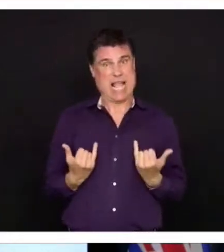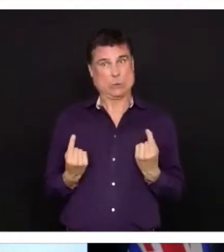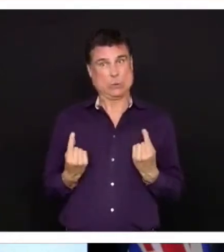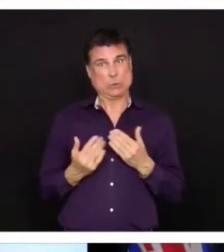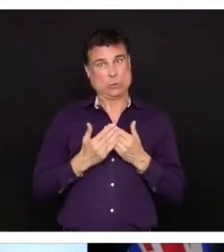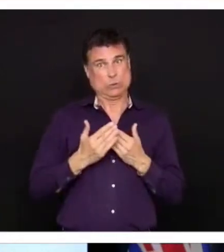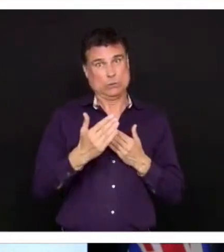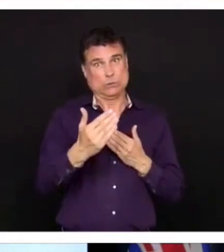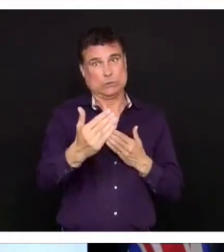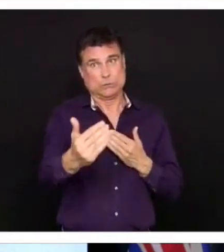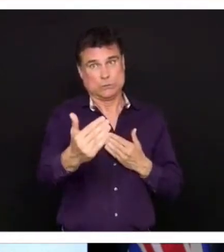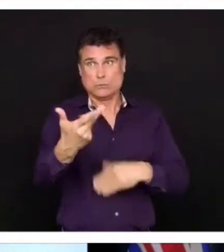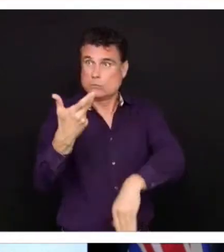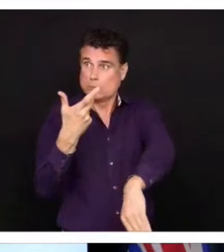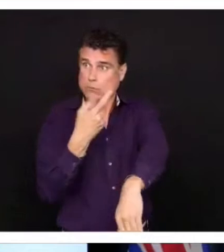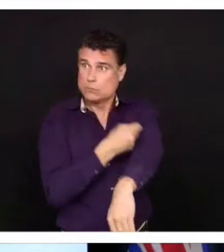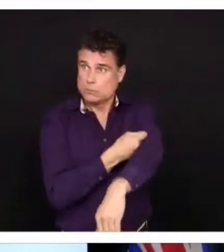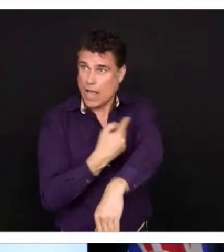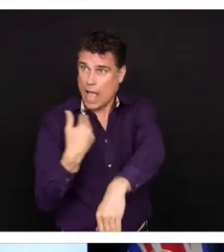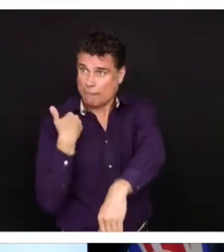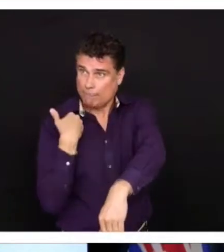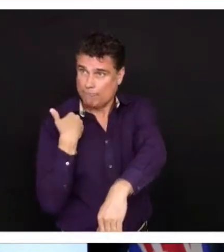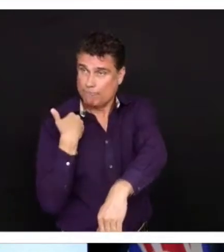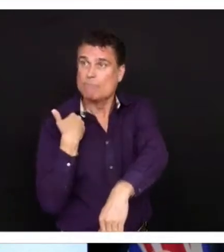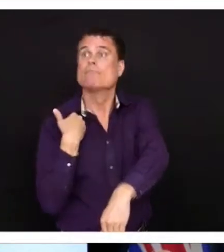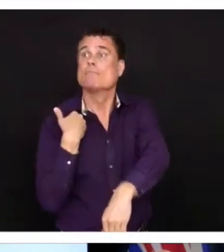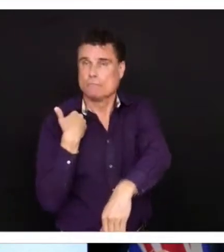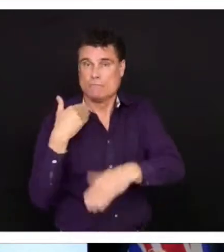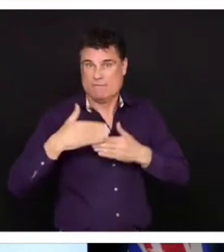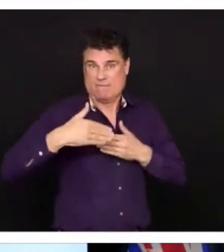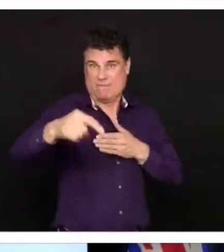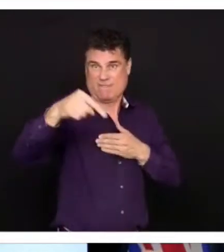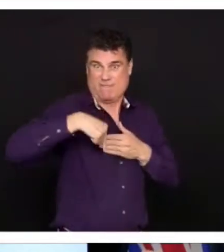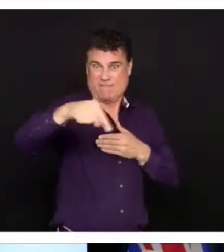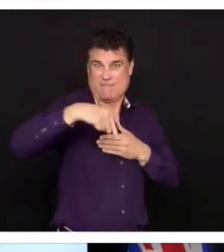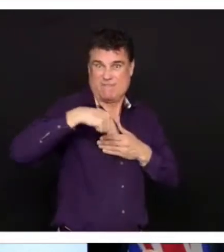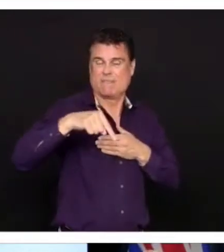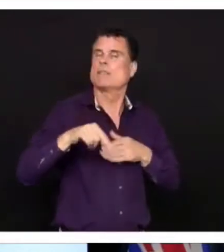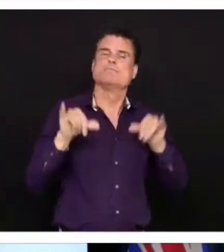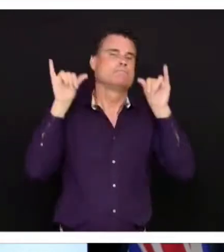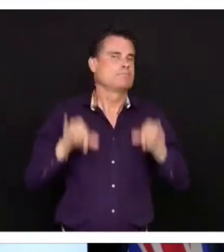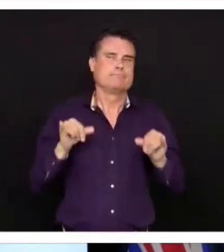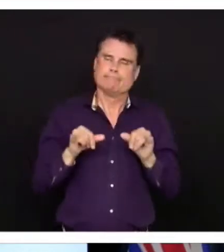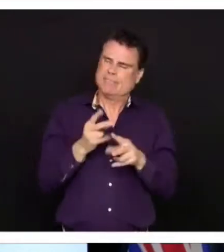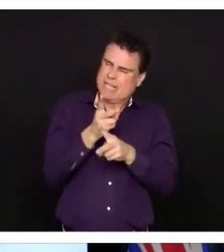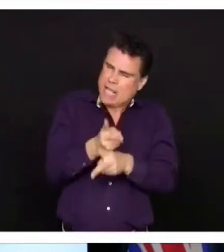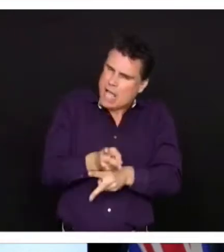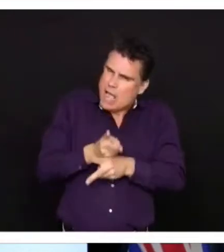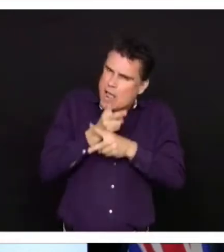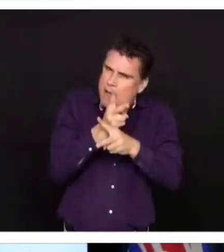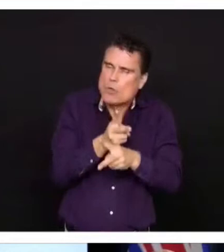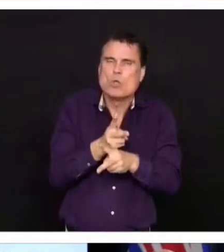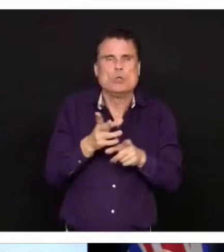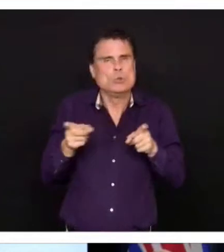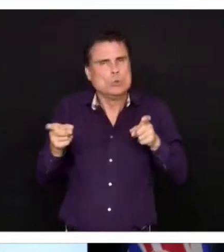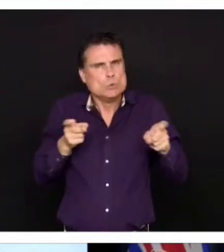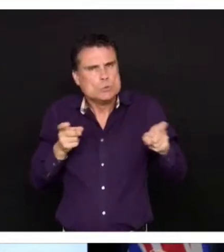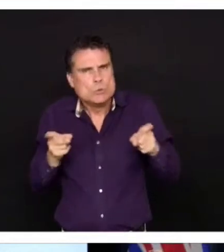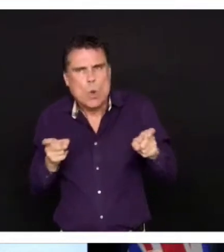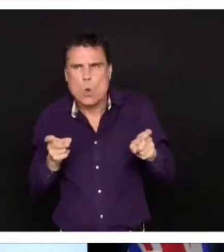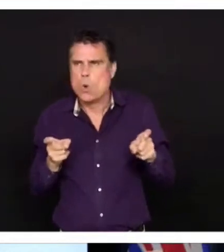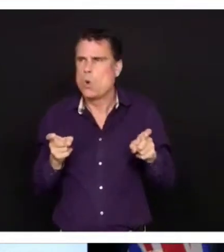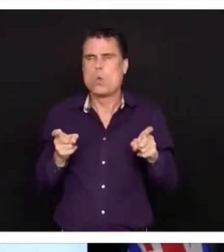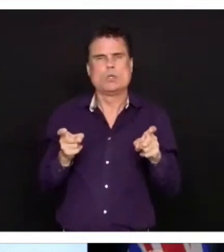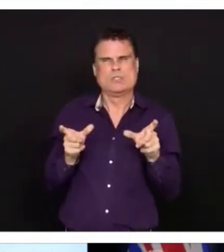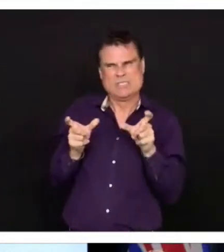of COVID-19 in our community, and minimizing any of the negative unintended consequences of these public